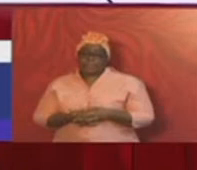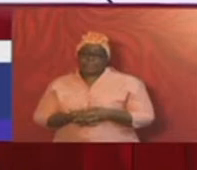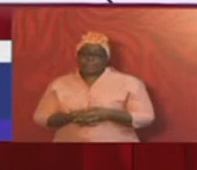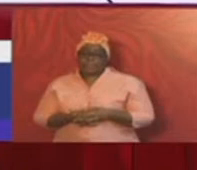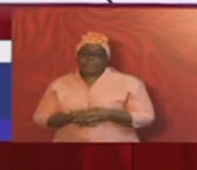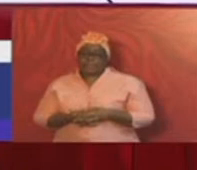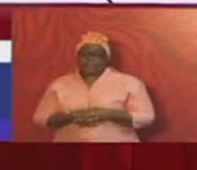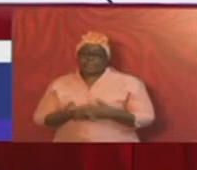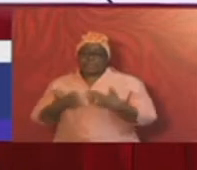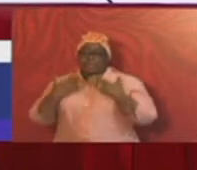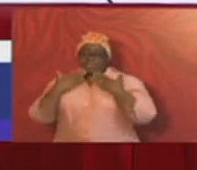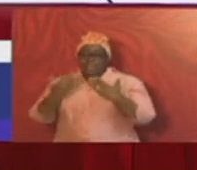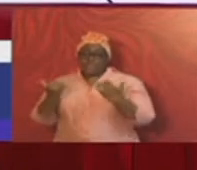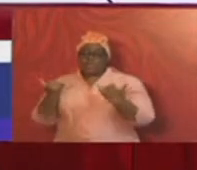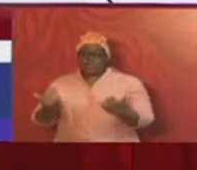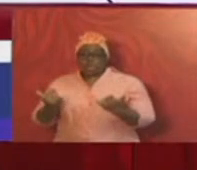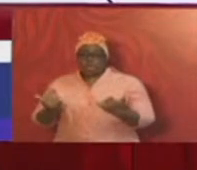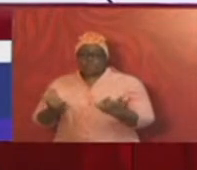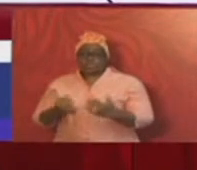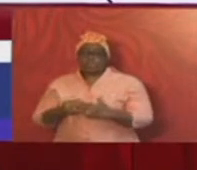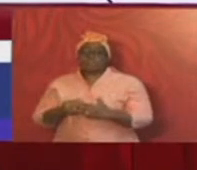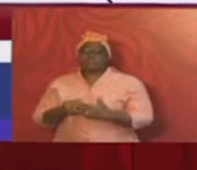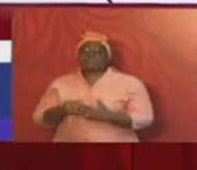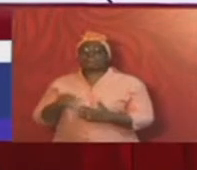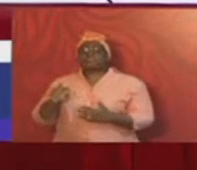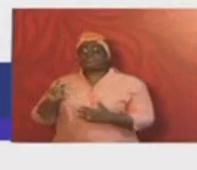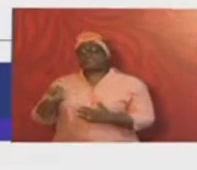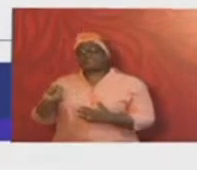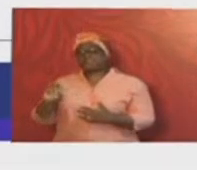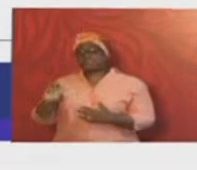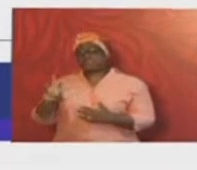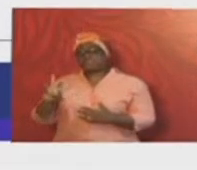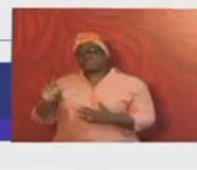to Newsday for your two questions.